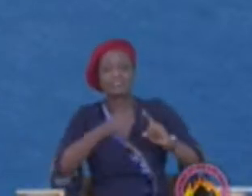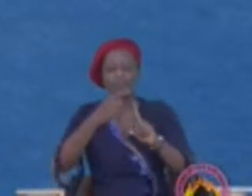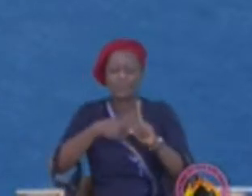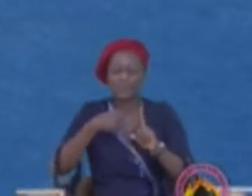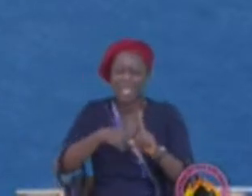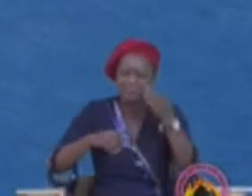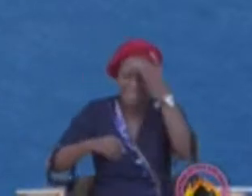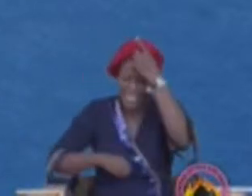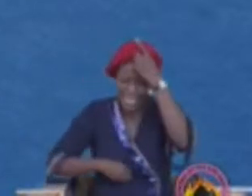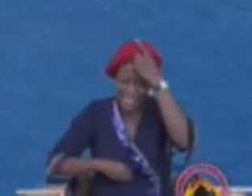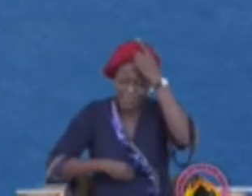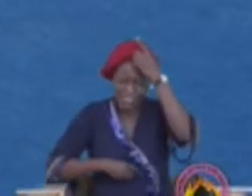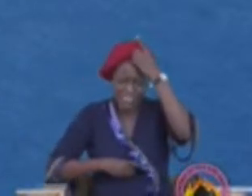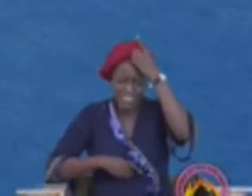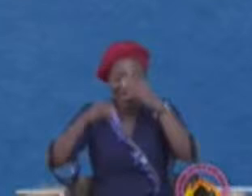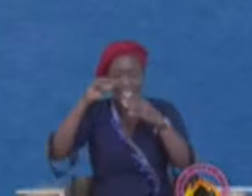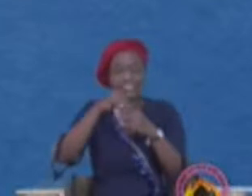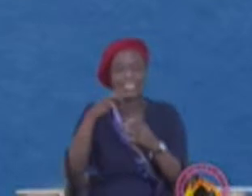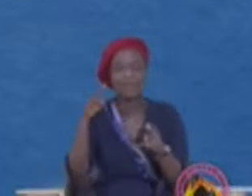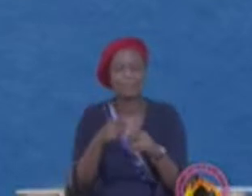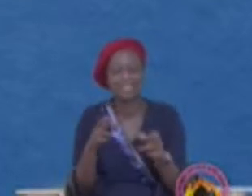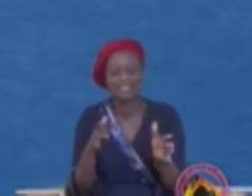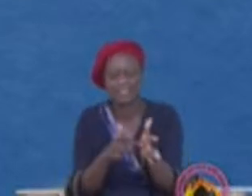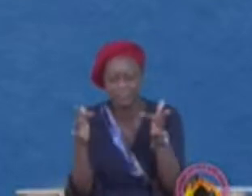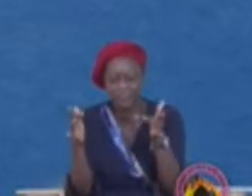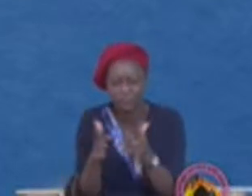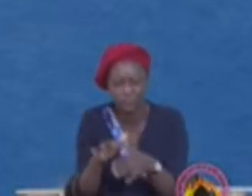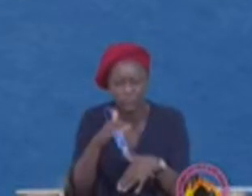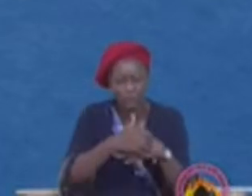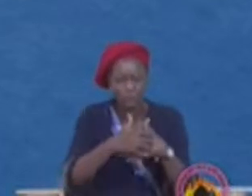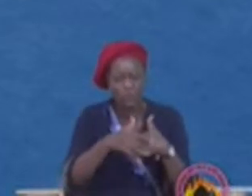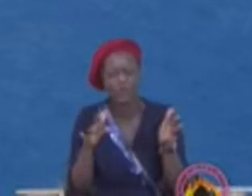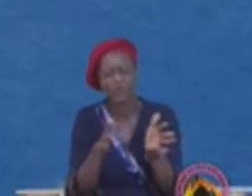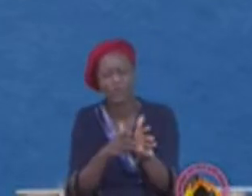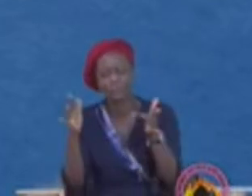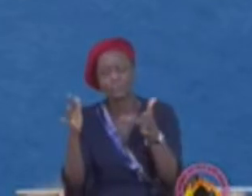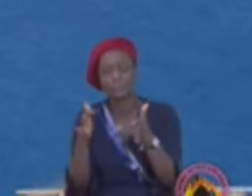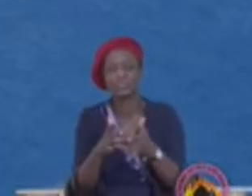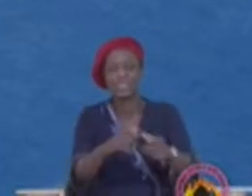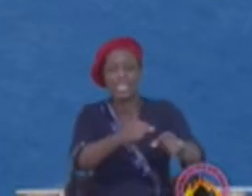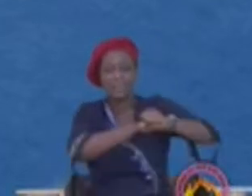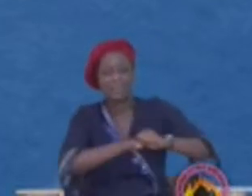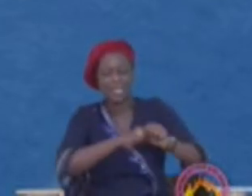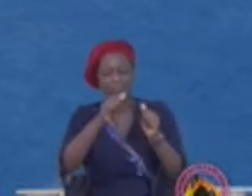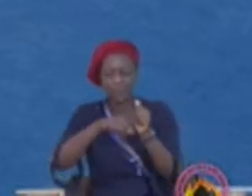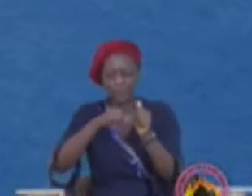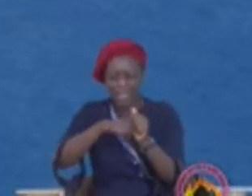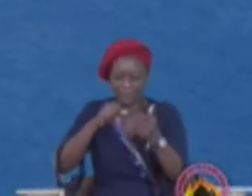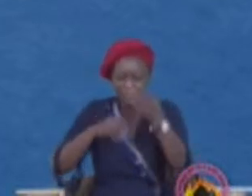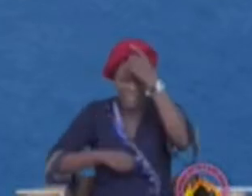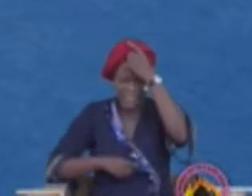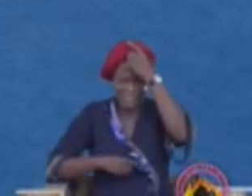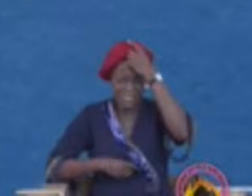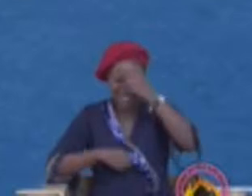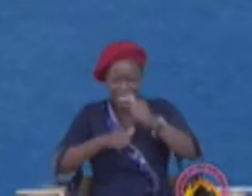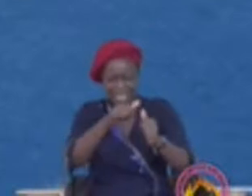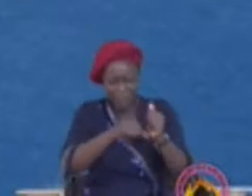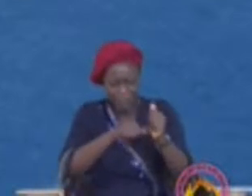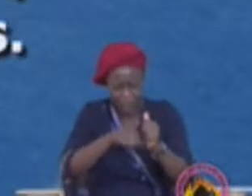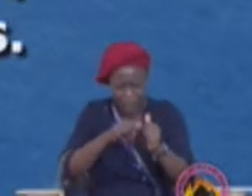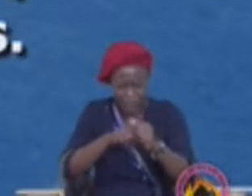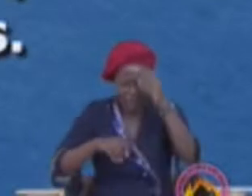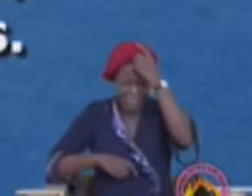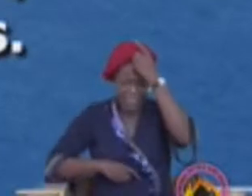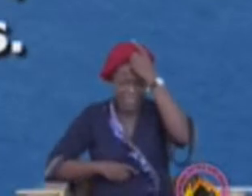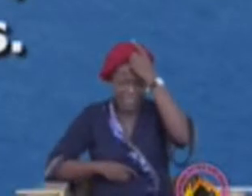infirmity. In the name of Jesus. Blood of Jesus. Immunize me from every infirmity. Immunize me from every